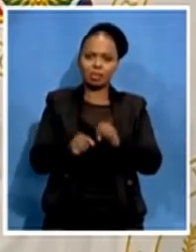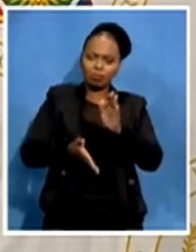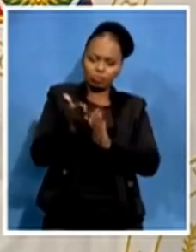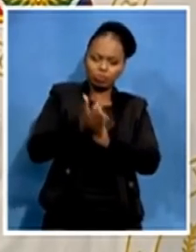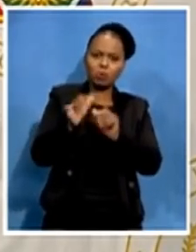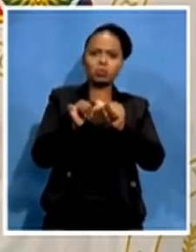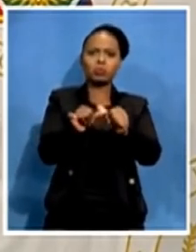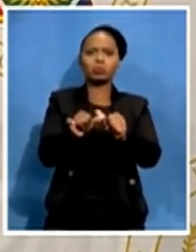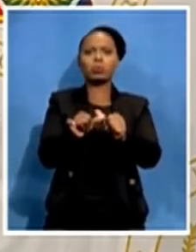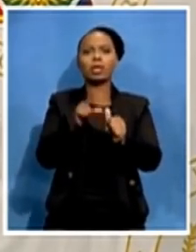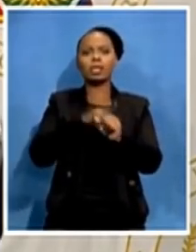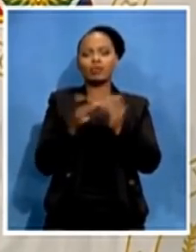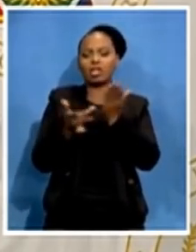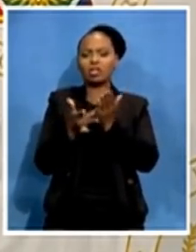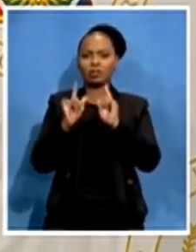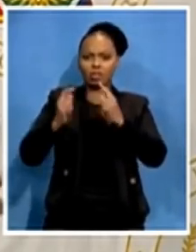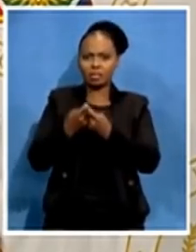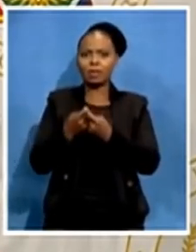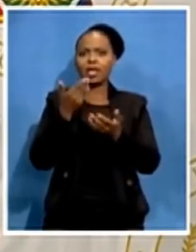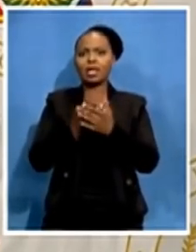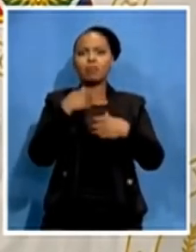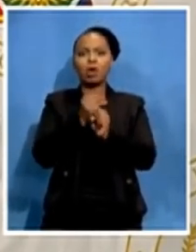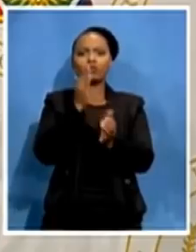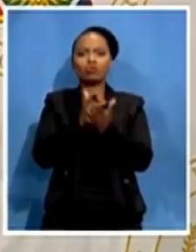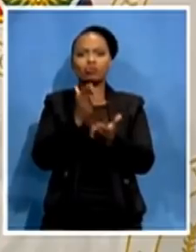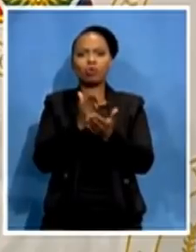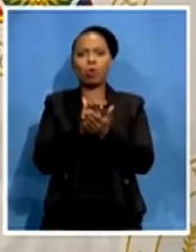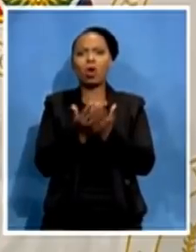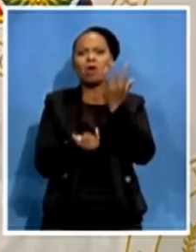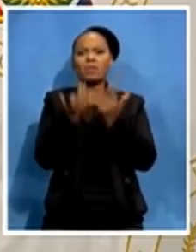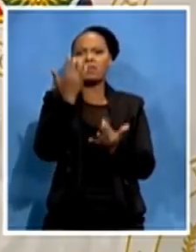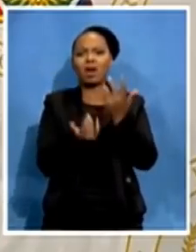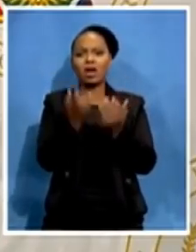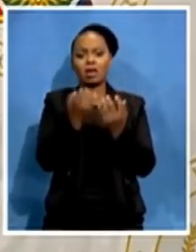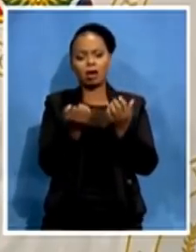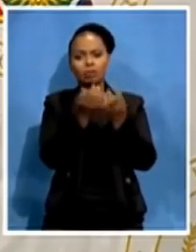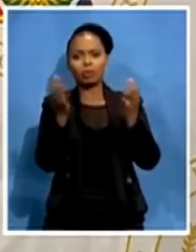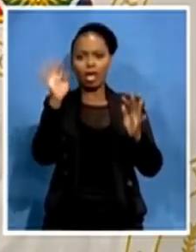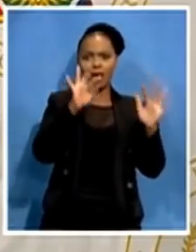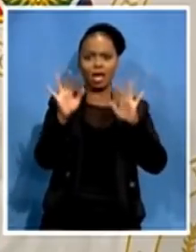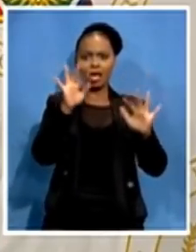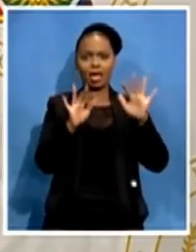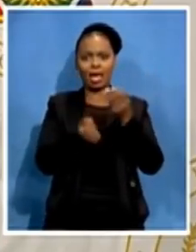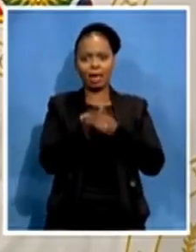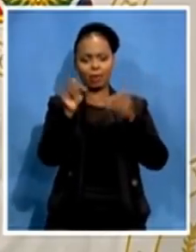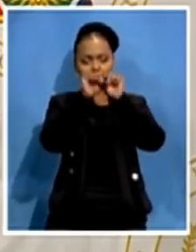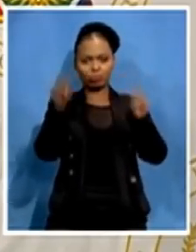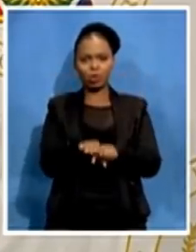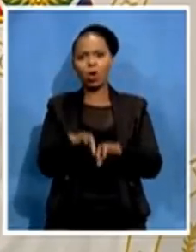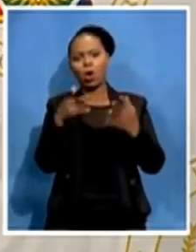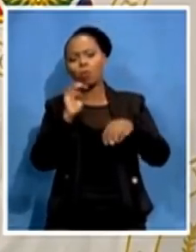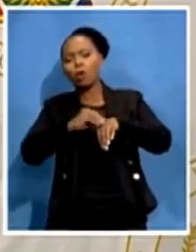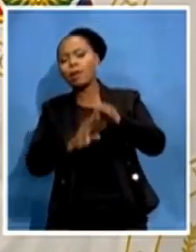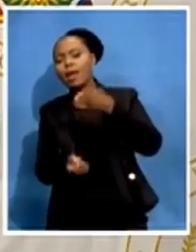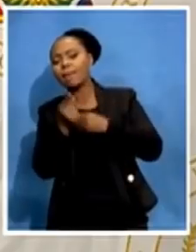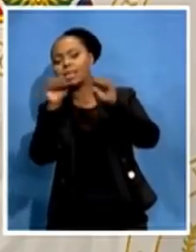ensure that the firewalls around our systems are as tight as can be. You know, I was talking to colleagues